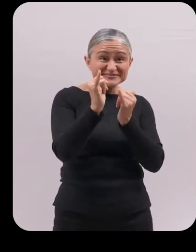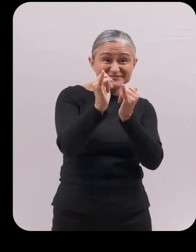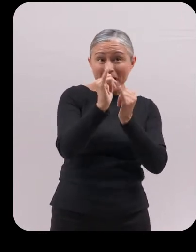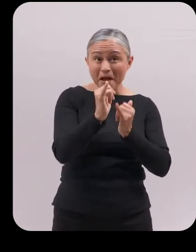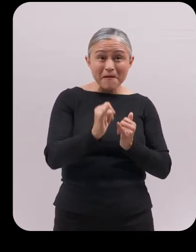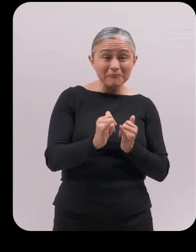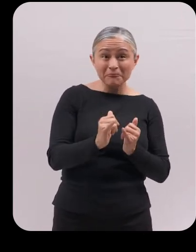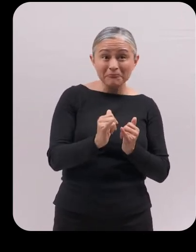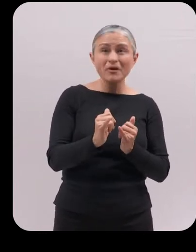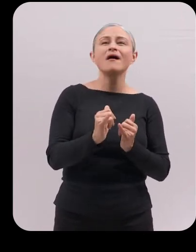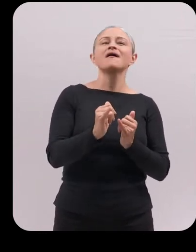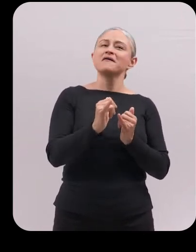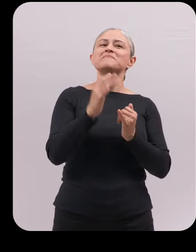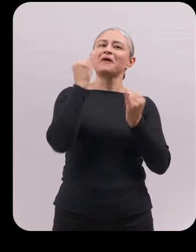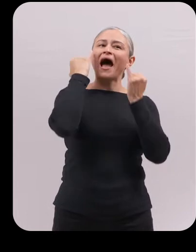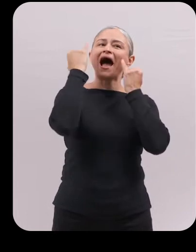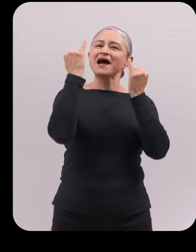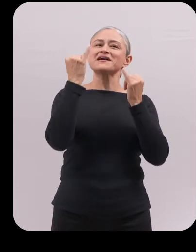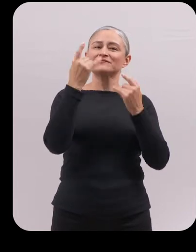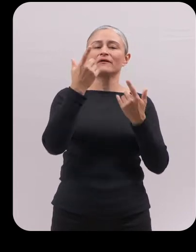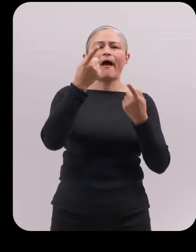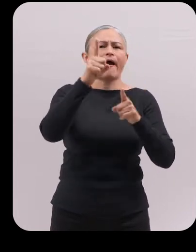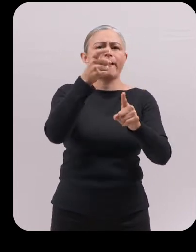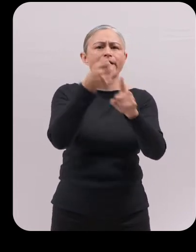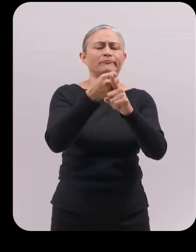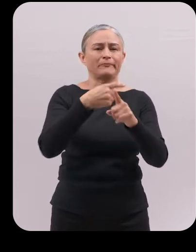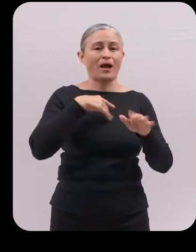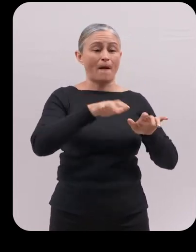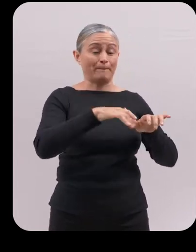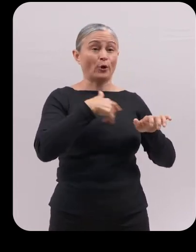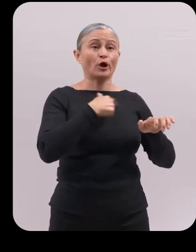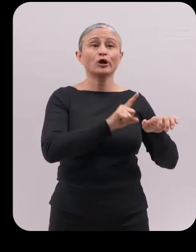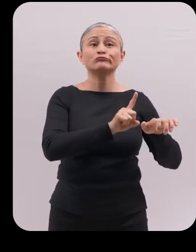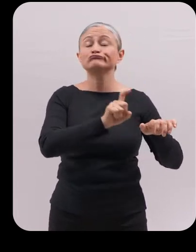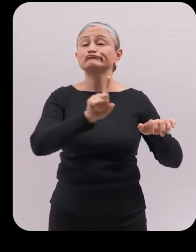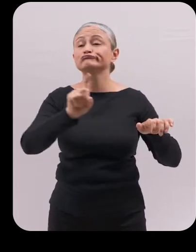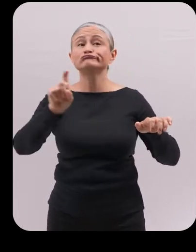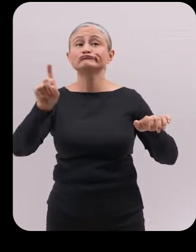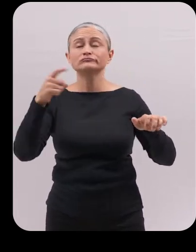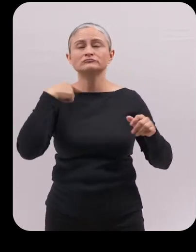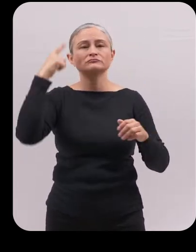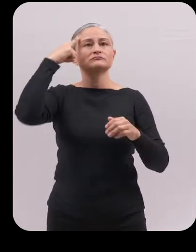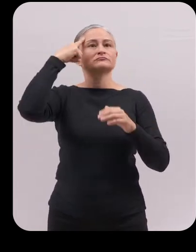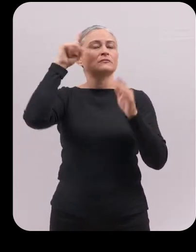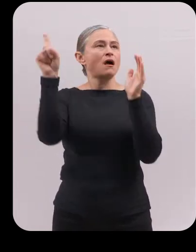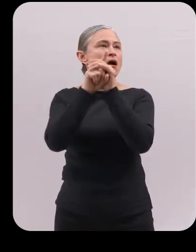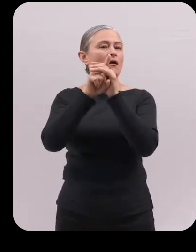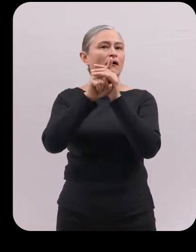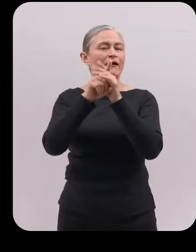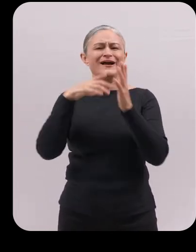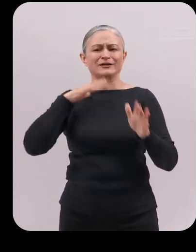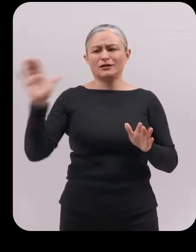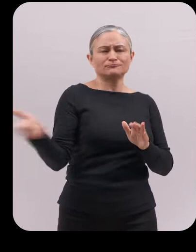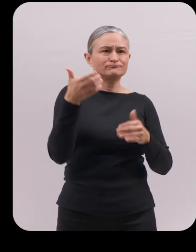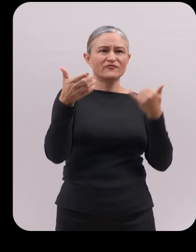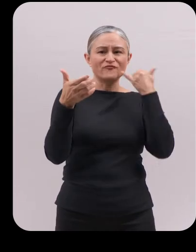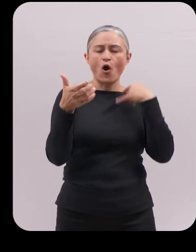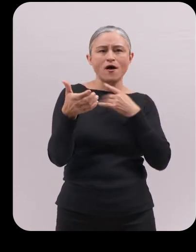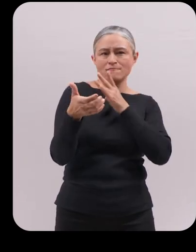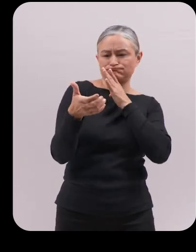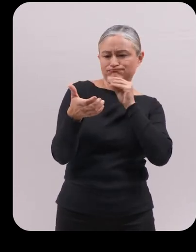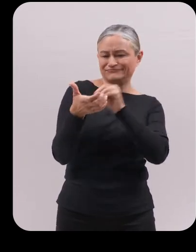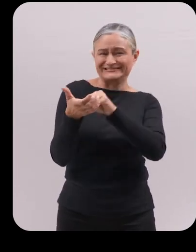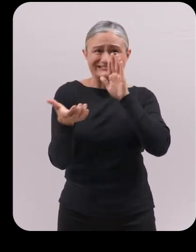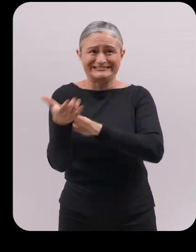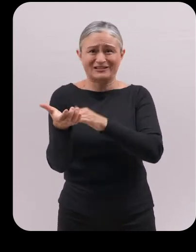ideas always seem to strike when I'm away from the computer. So now when an idea comes to mind, I quickly grab my phone and I capture a voice memo